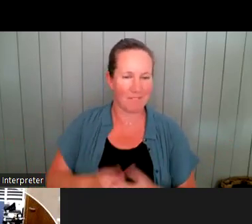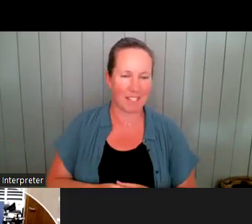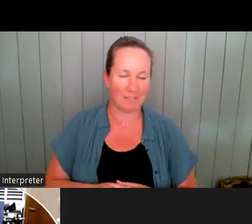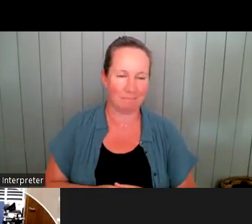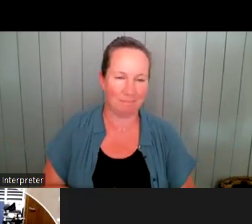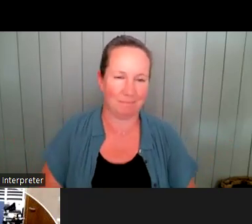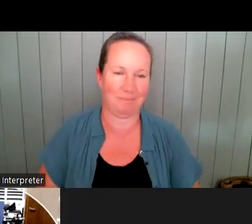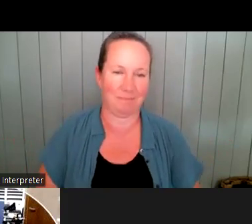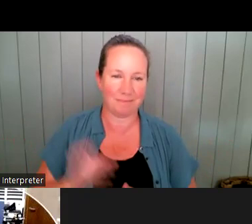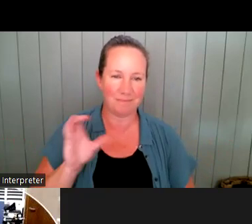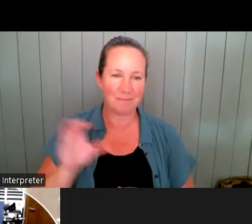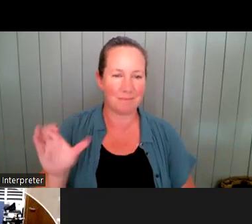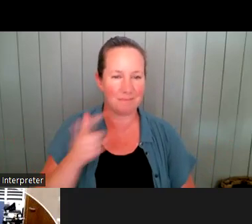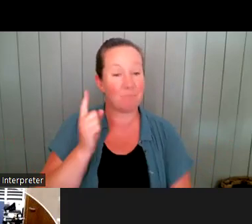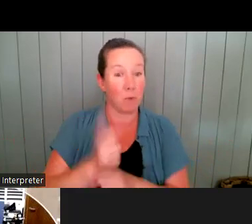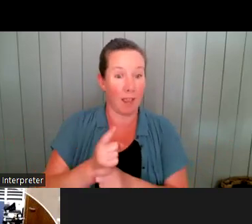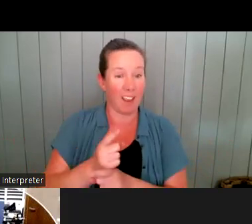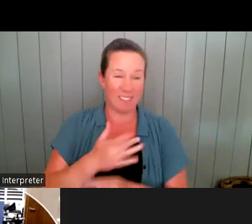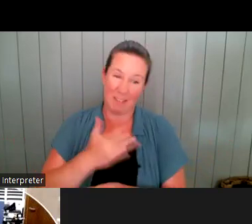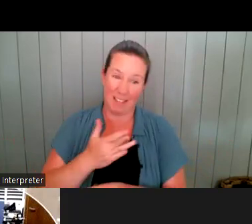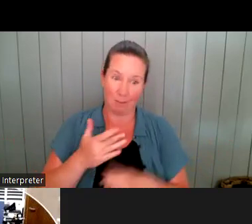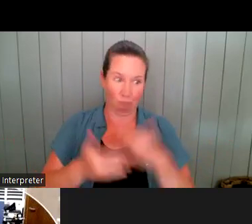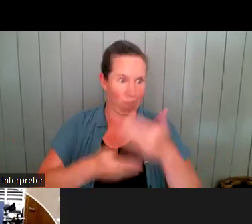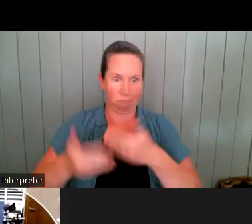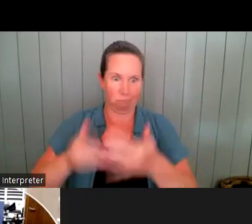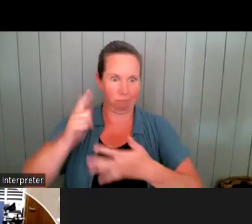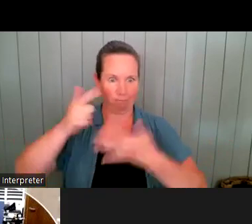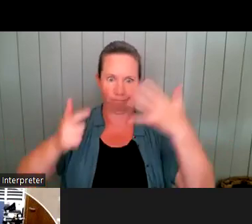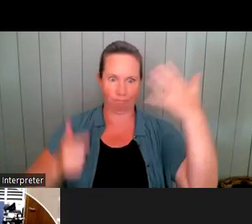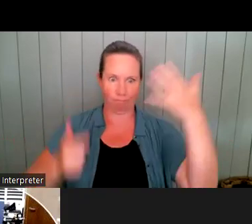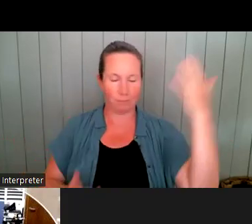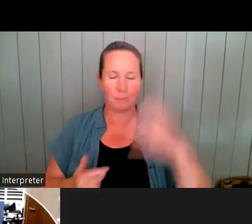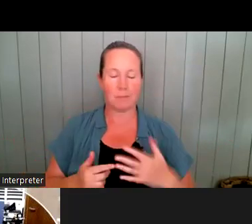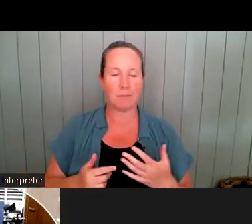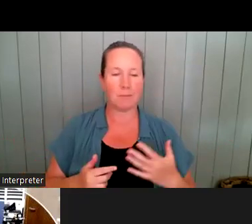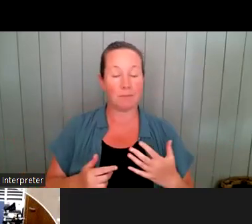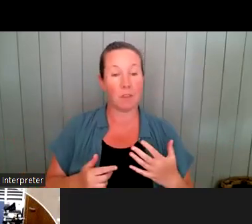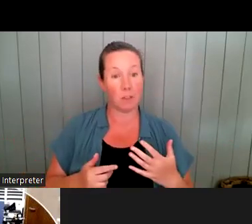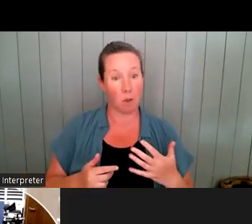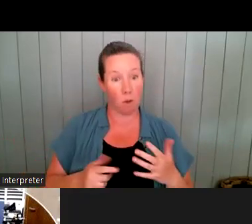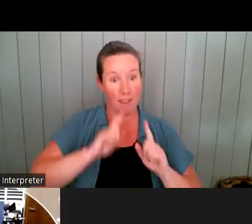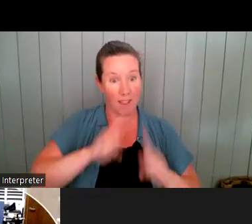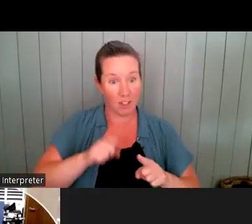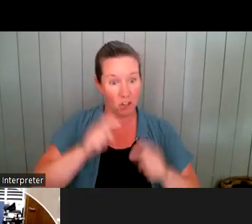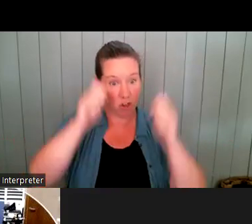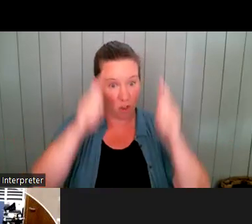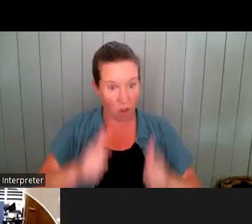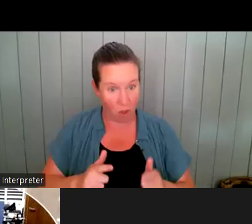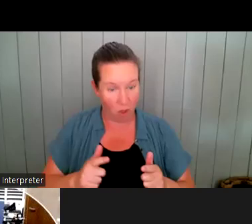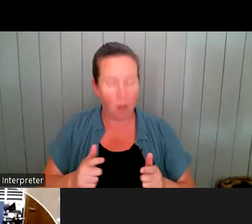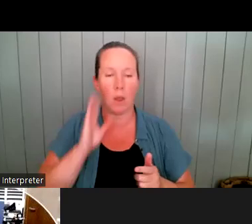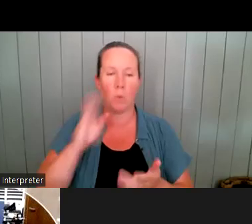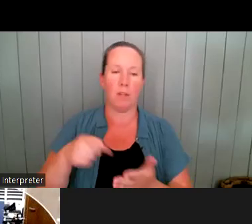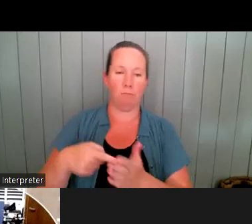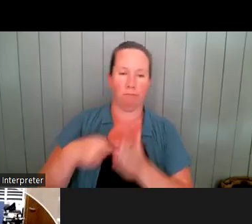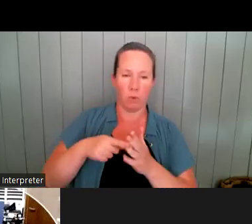along quickly. So after answering all of the questions, you get your results, and